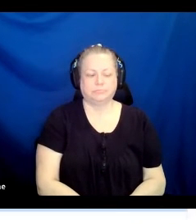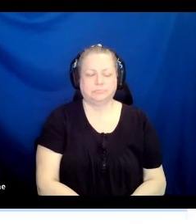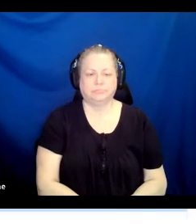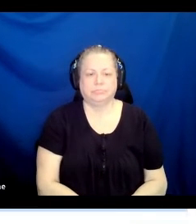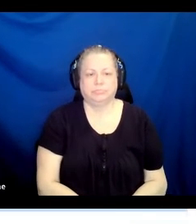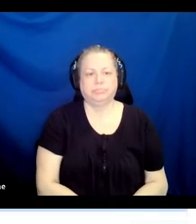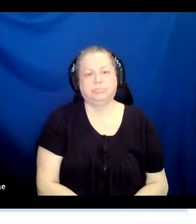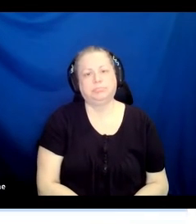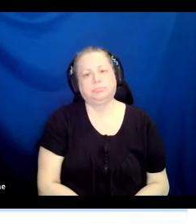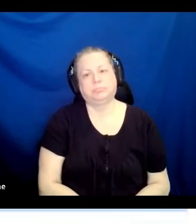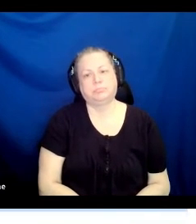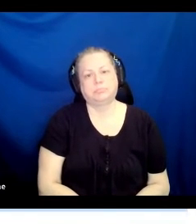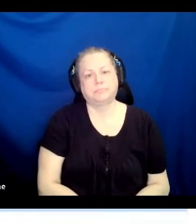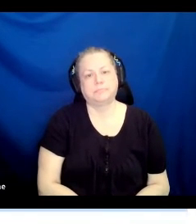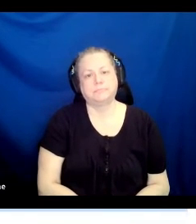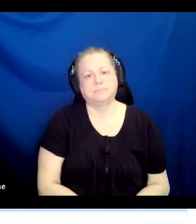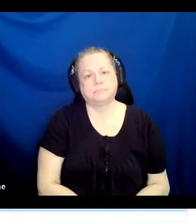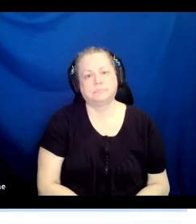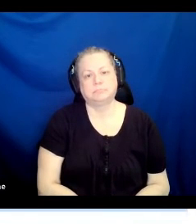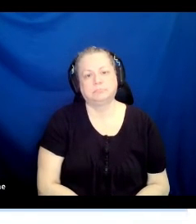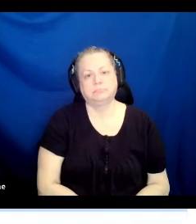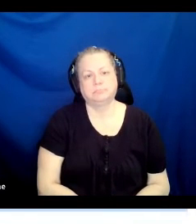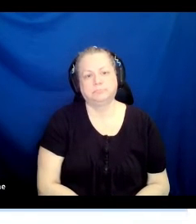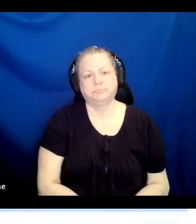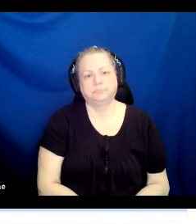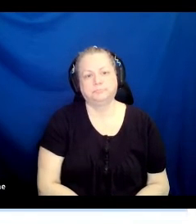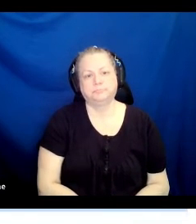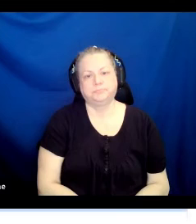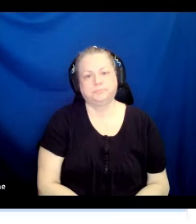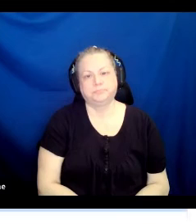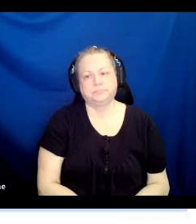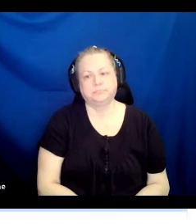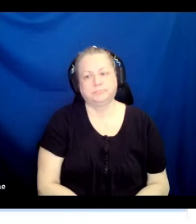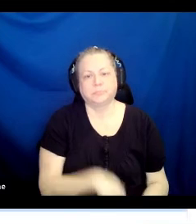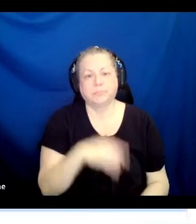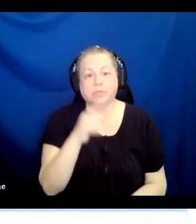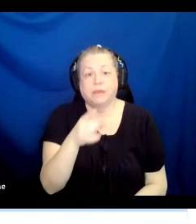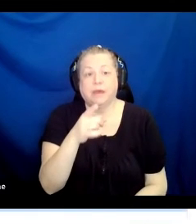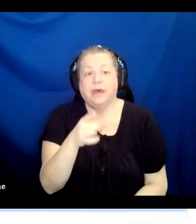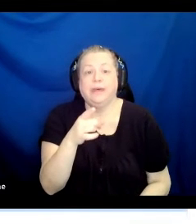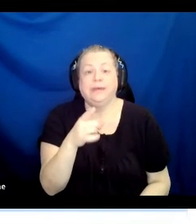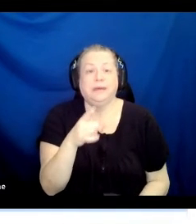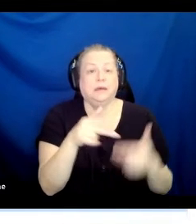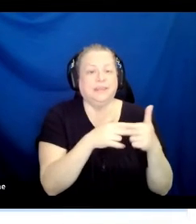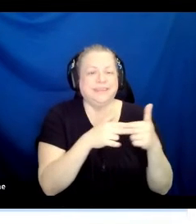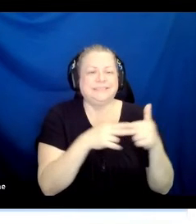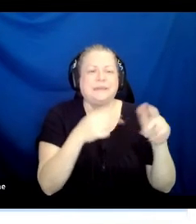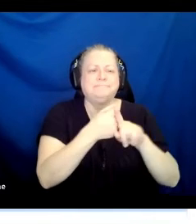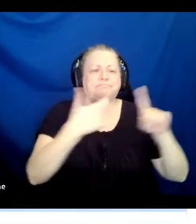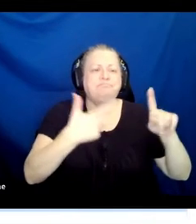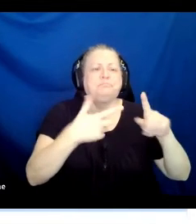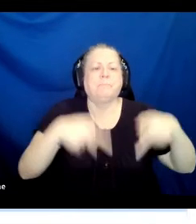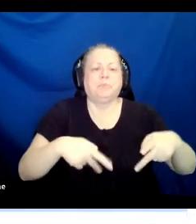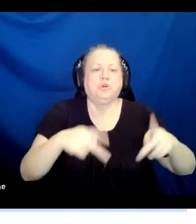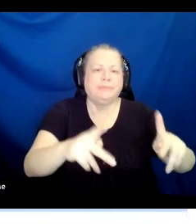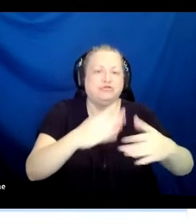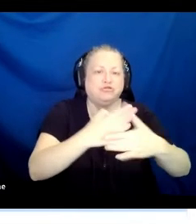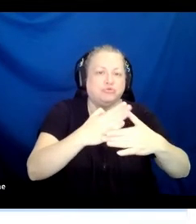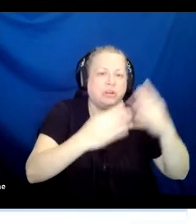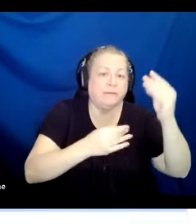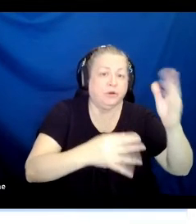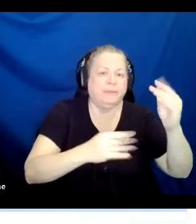Yes, and on this slide, this slide speaks a little bit more to the permission to share information form and the authorized